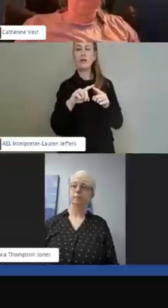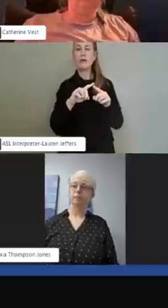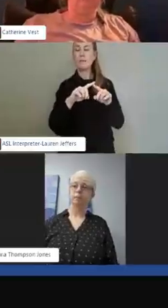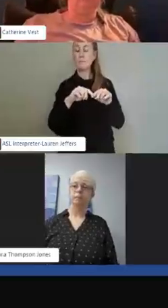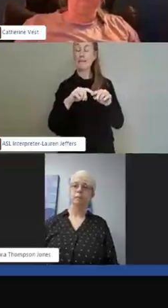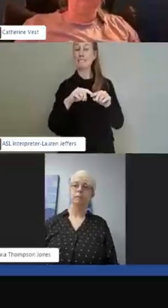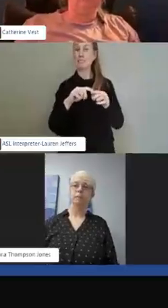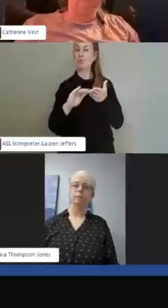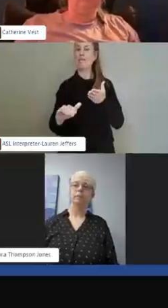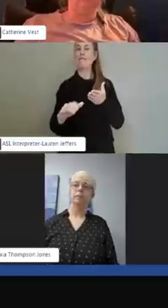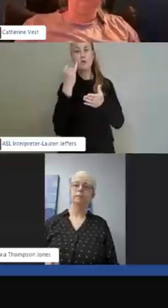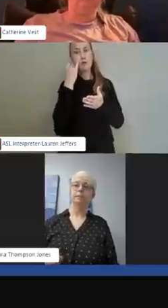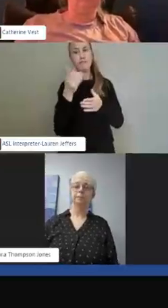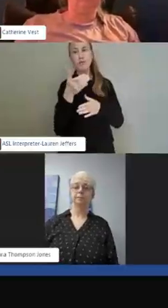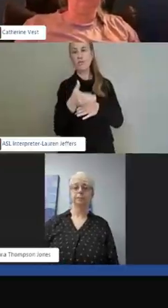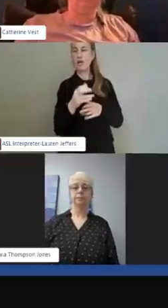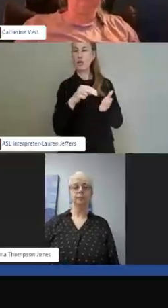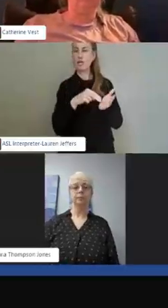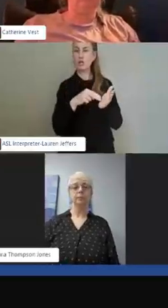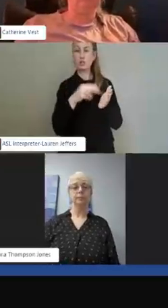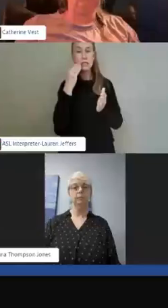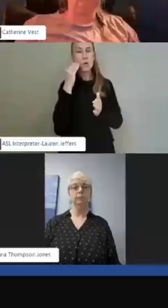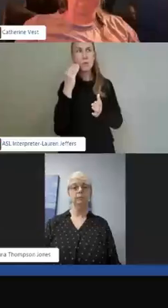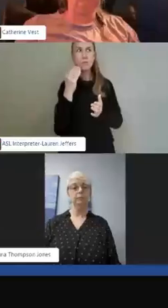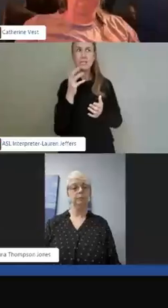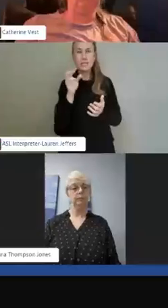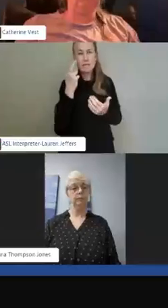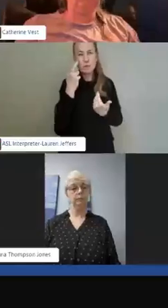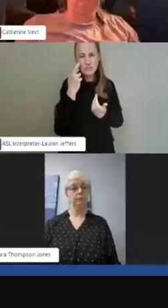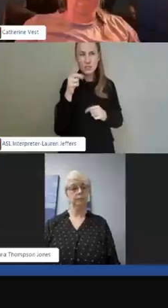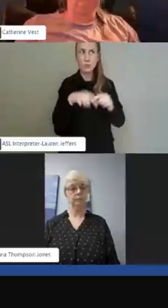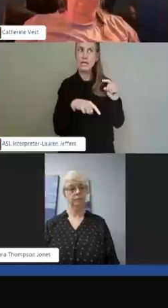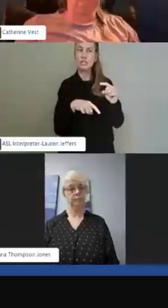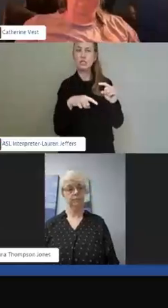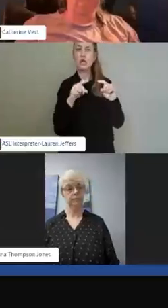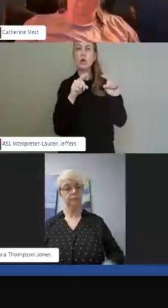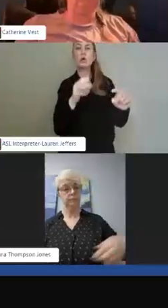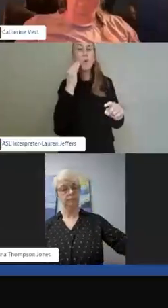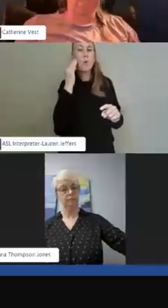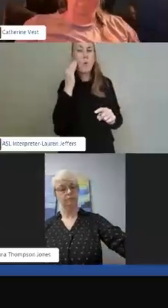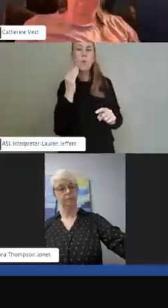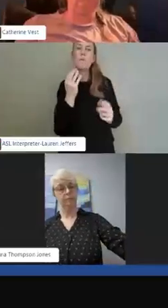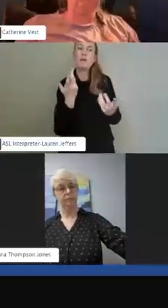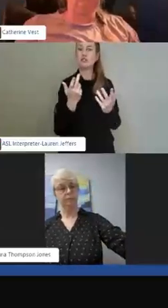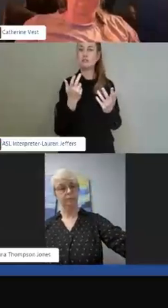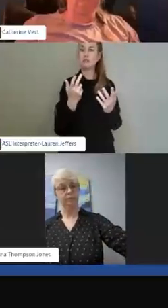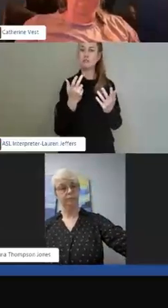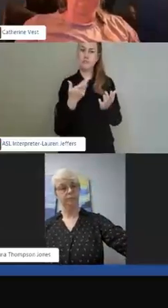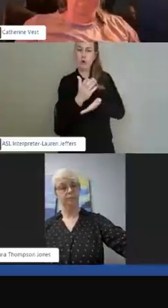Because if you're in a nursing facility, you're there for a reason. And you can't just go home and automatically be okay without some type